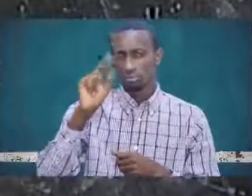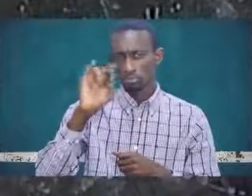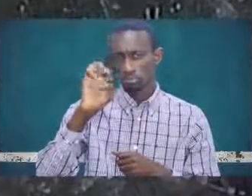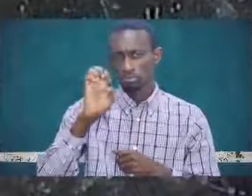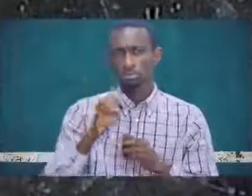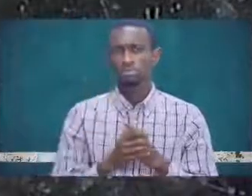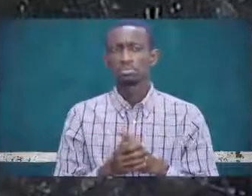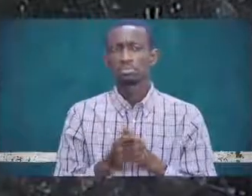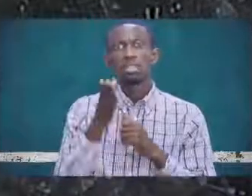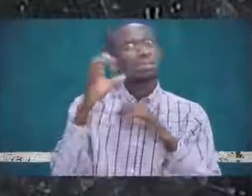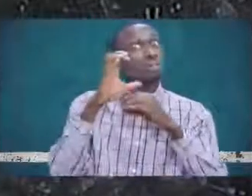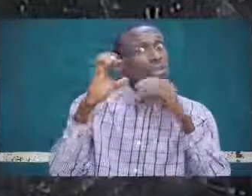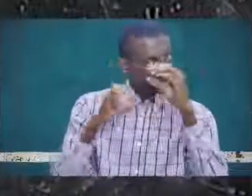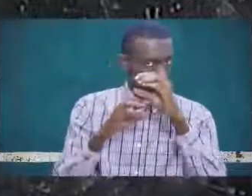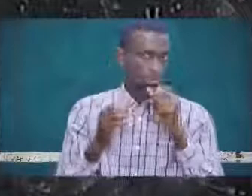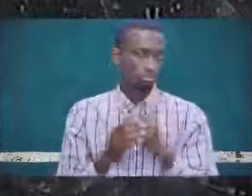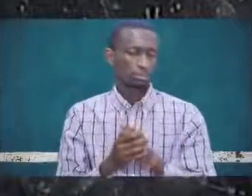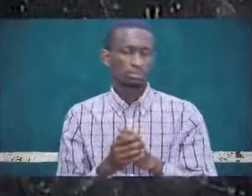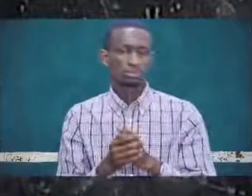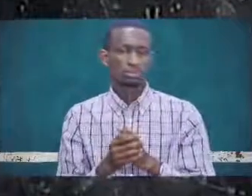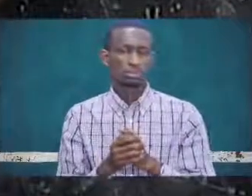is a chemical